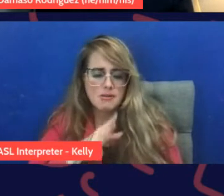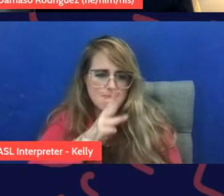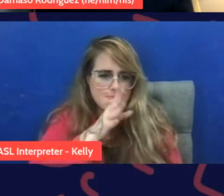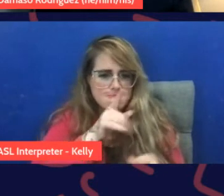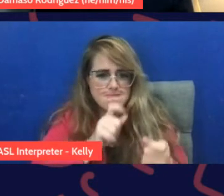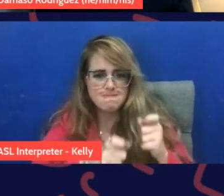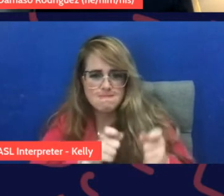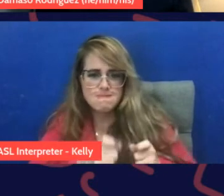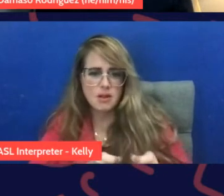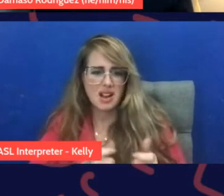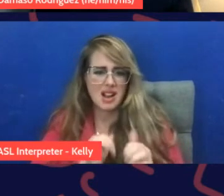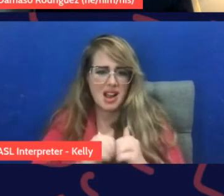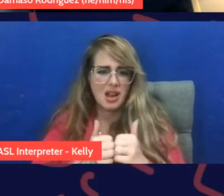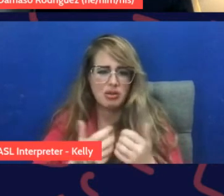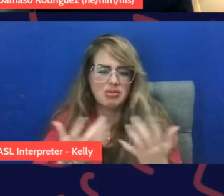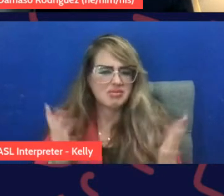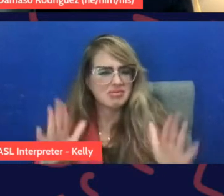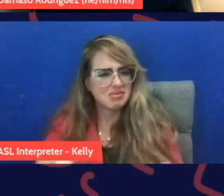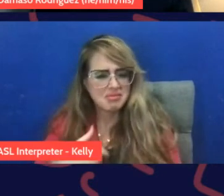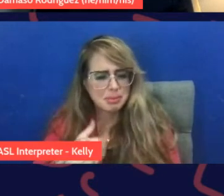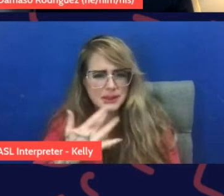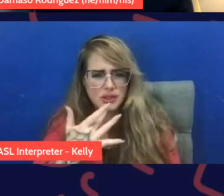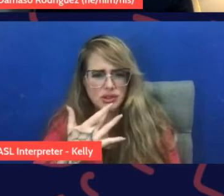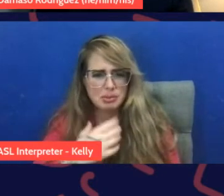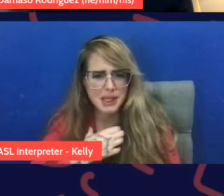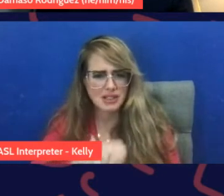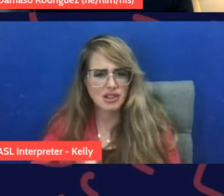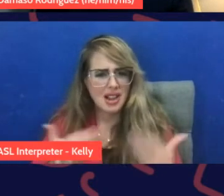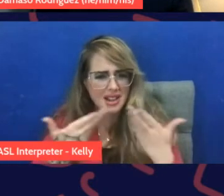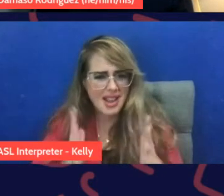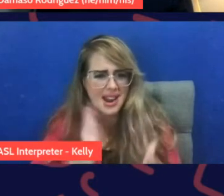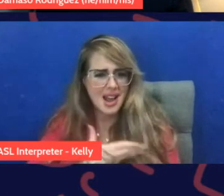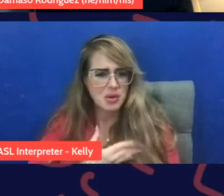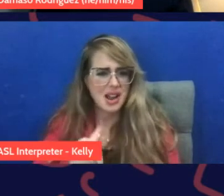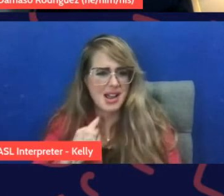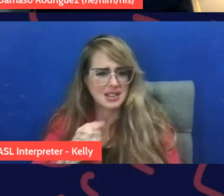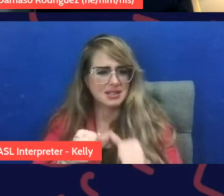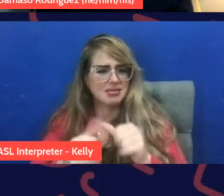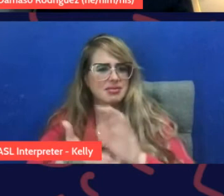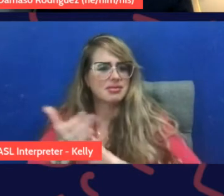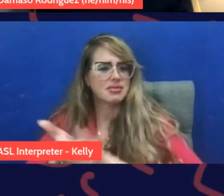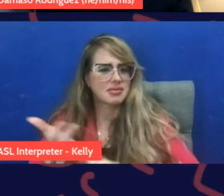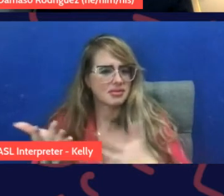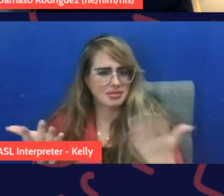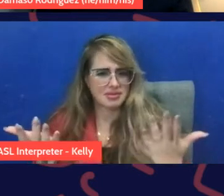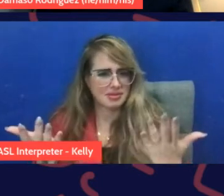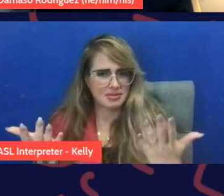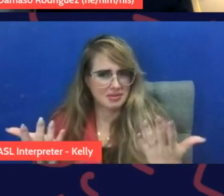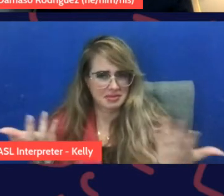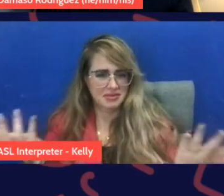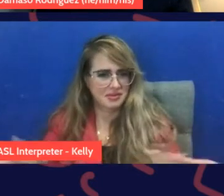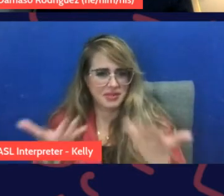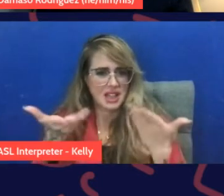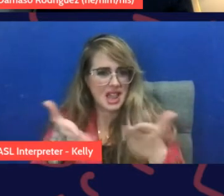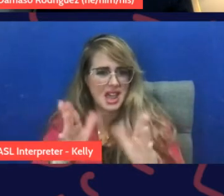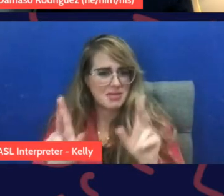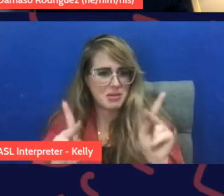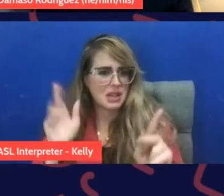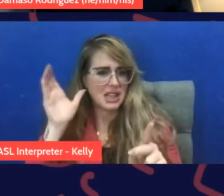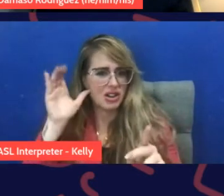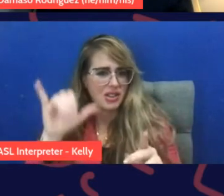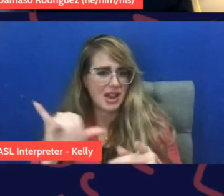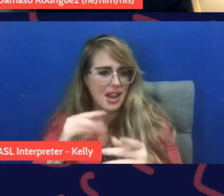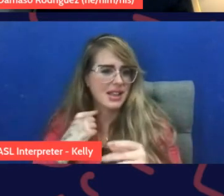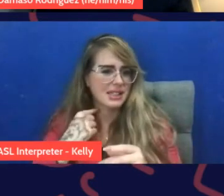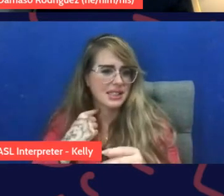so passionate about just letting our accents exist the way they exist and having people hear them. I mean, I do a lot of